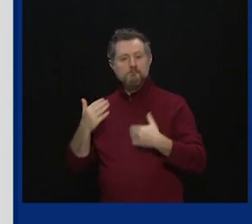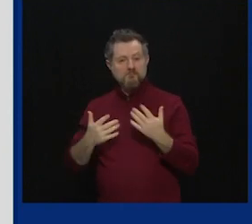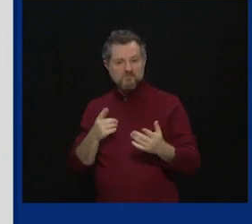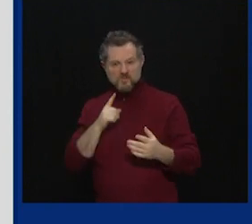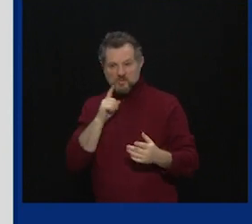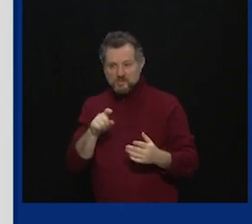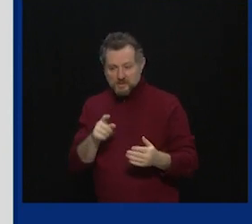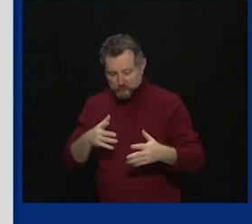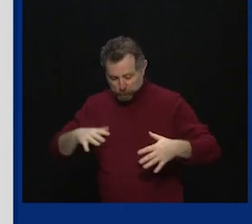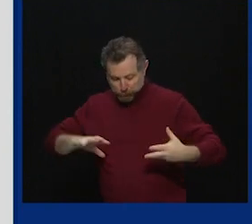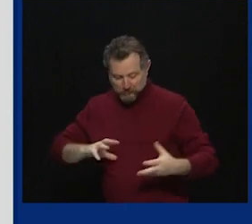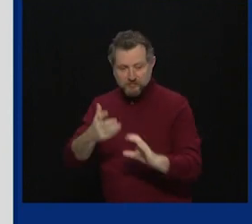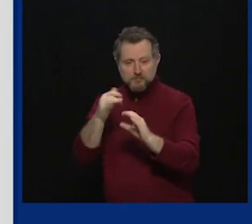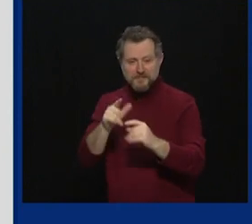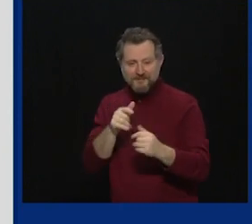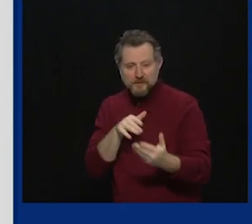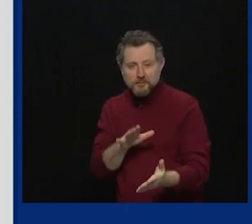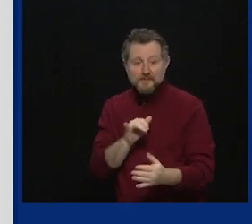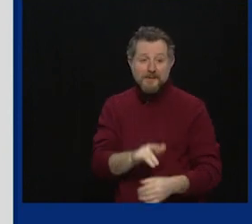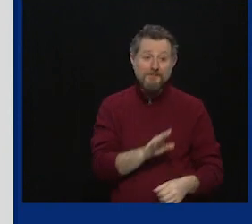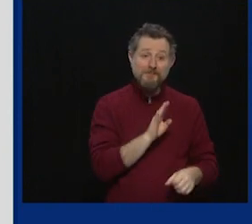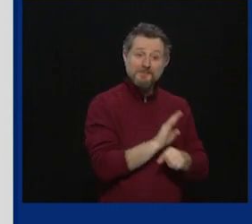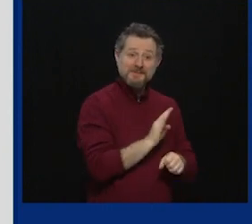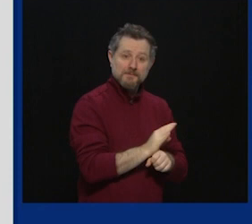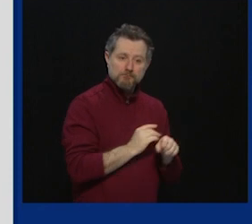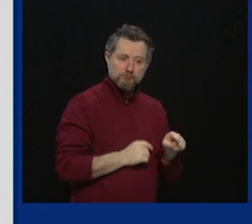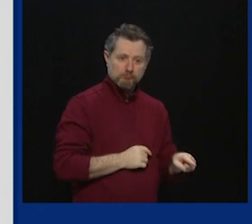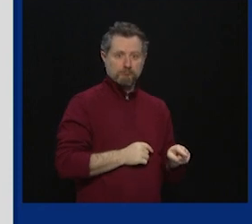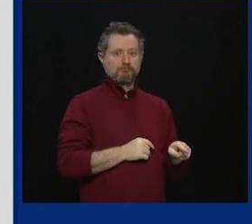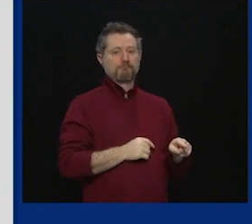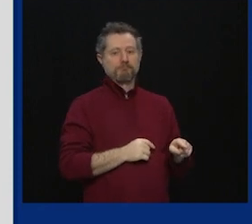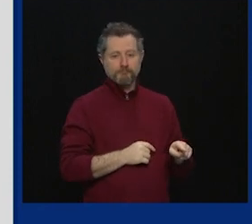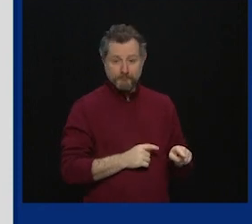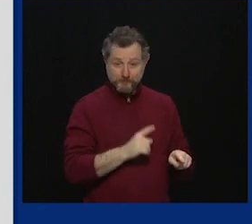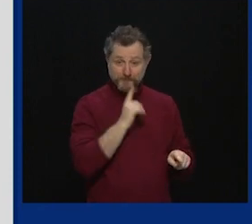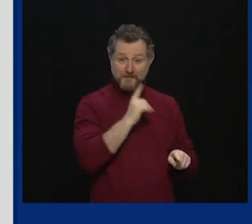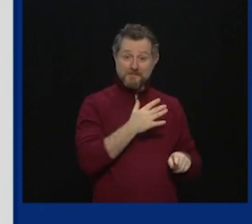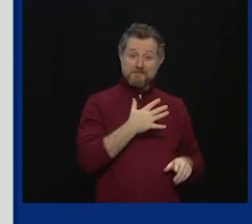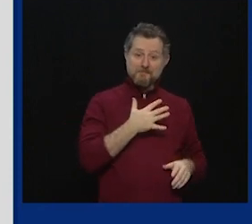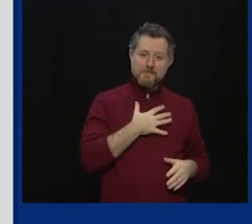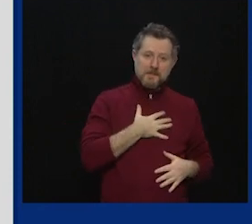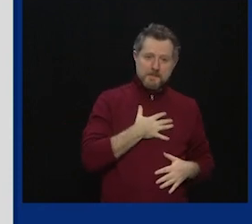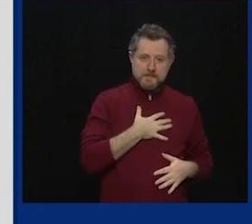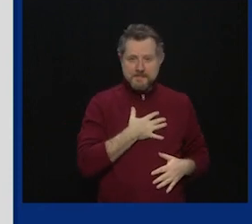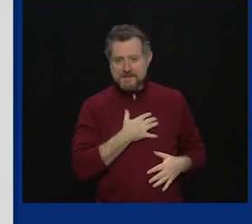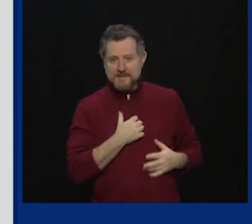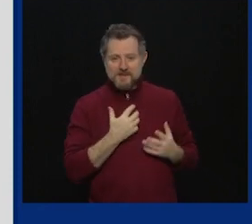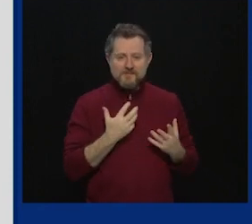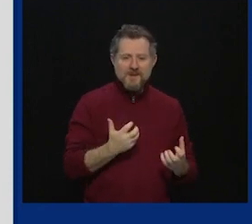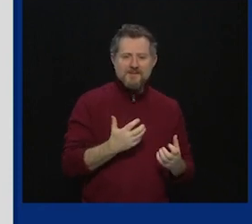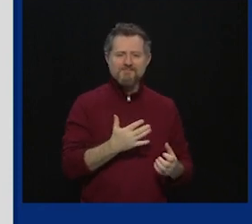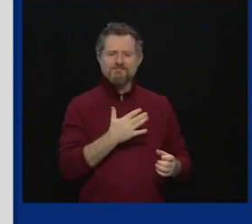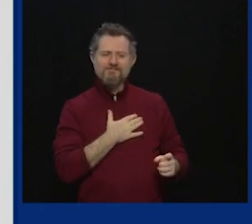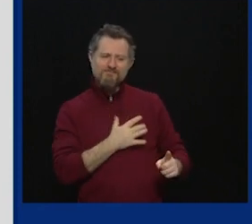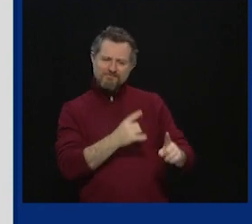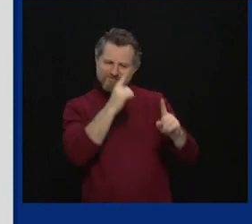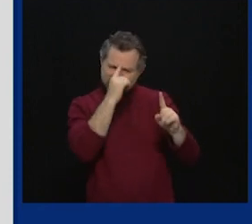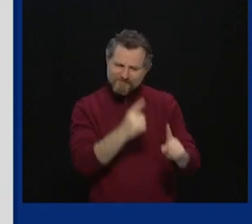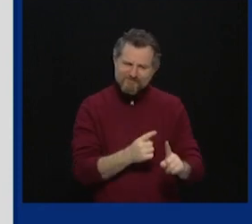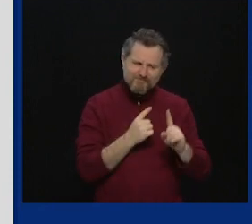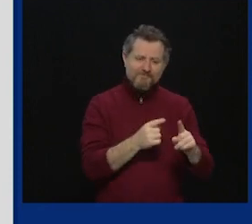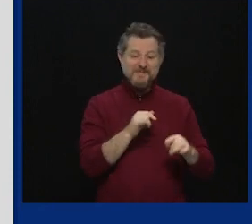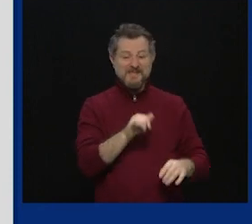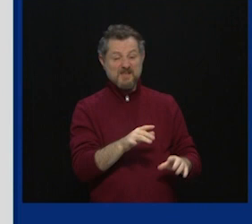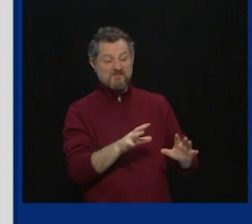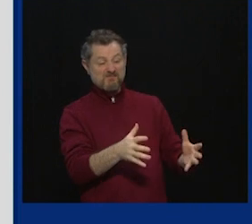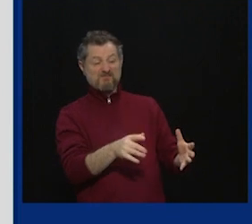But businesses, my desire, my objective with this mask or vax